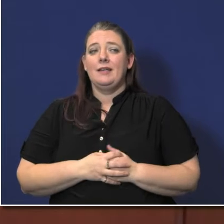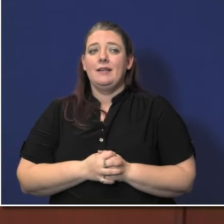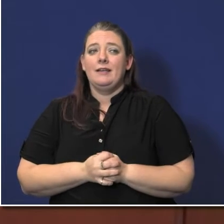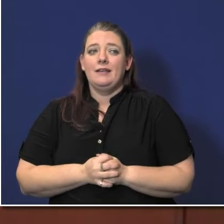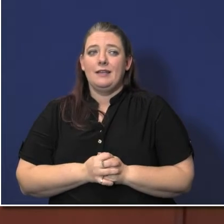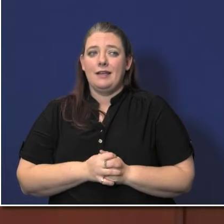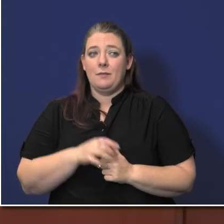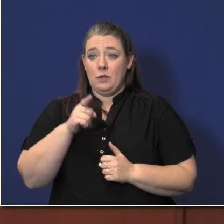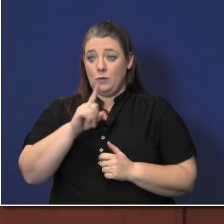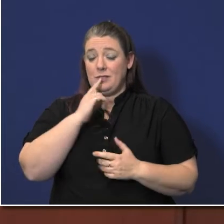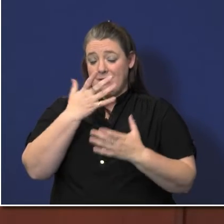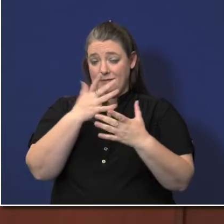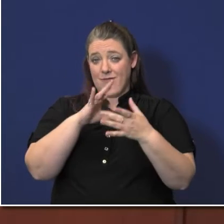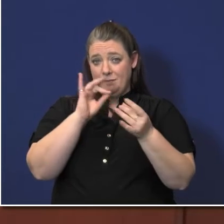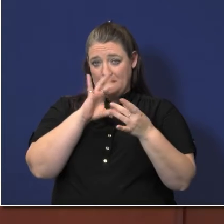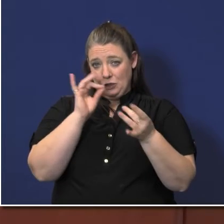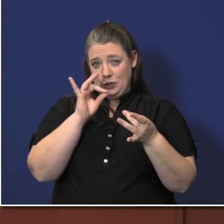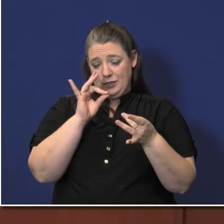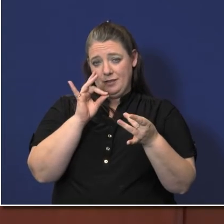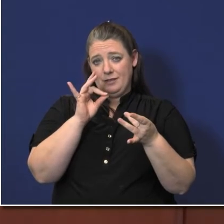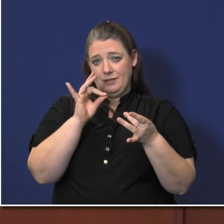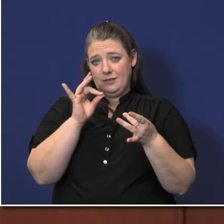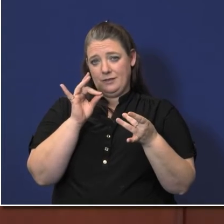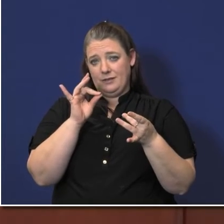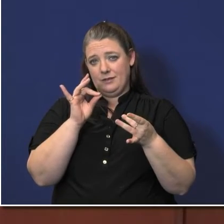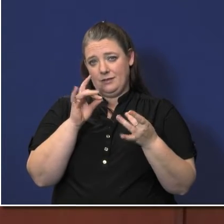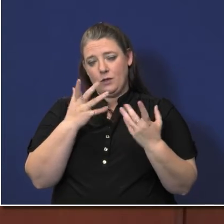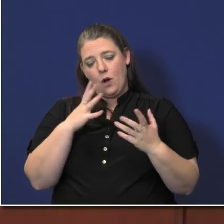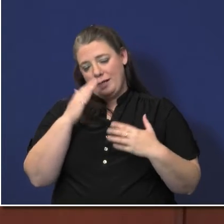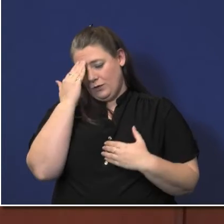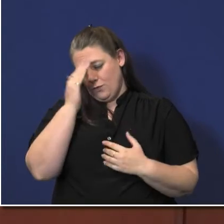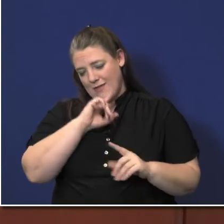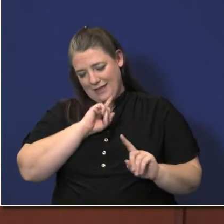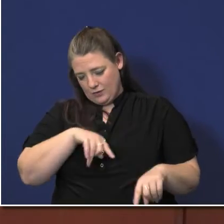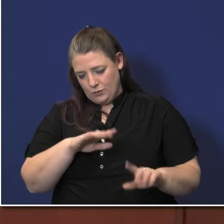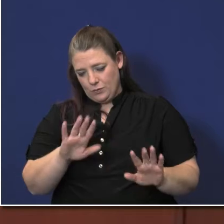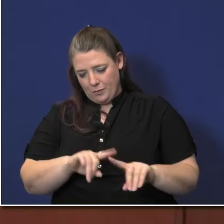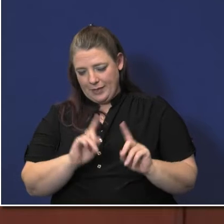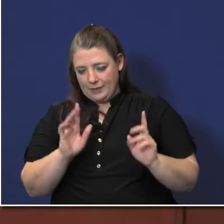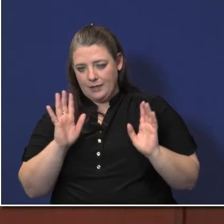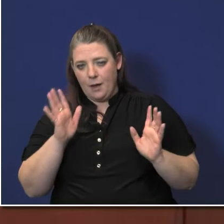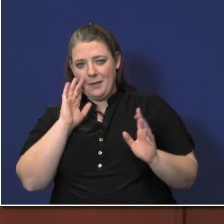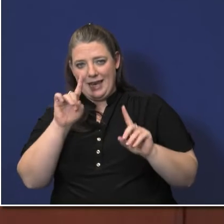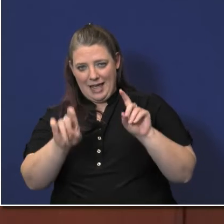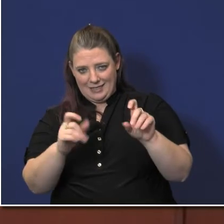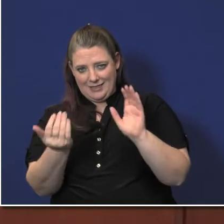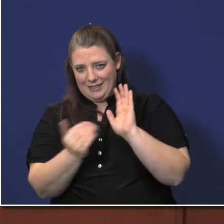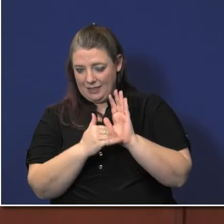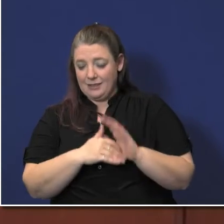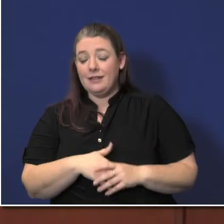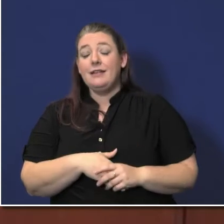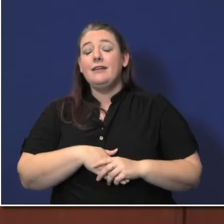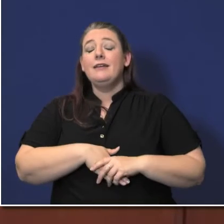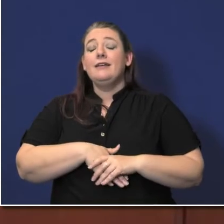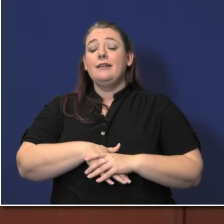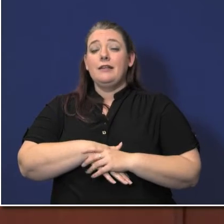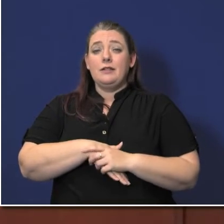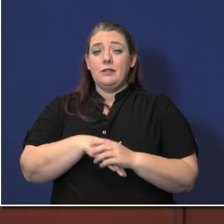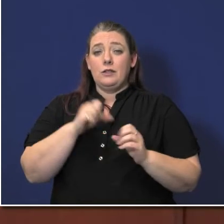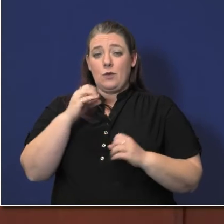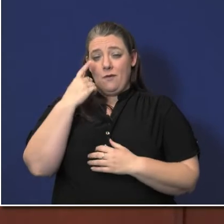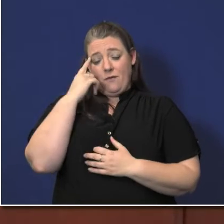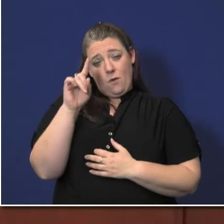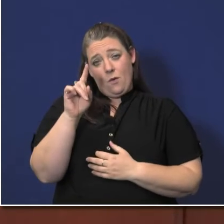You did talk about, and I already know the answer to this, but I'm going to ask it anyway. So for